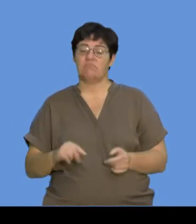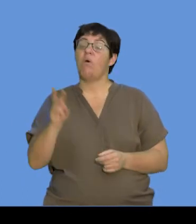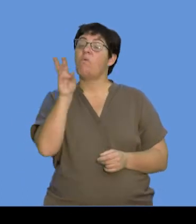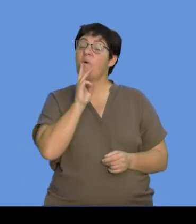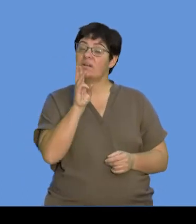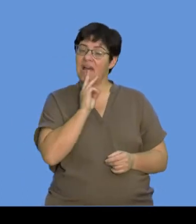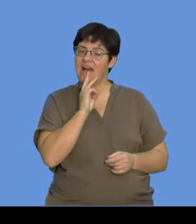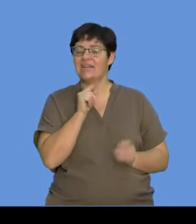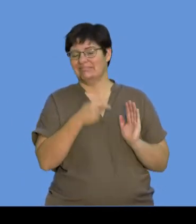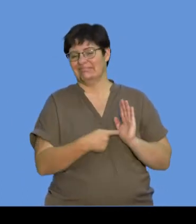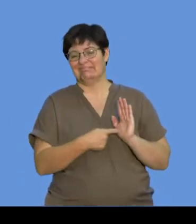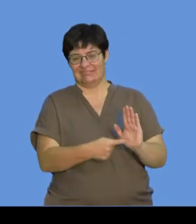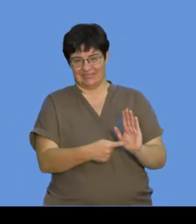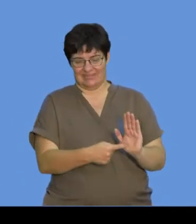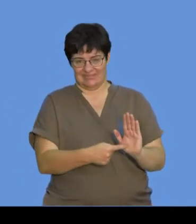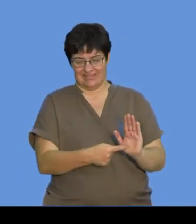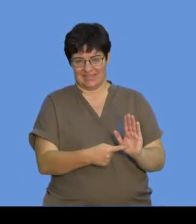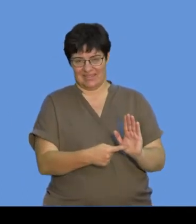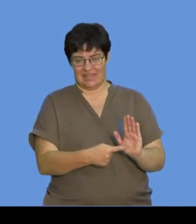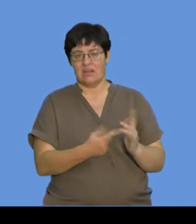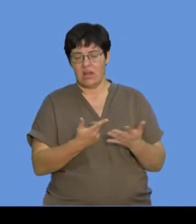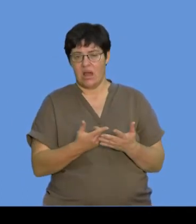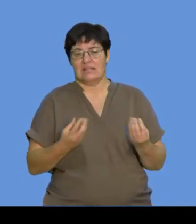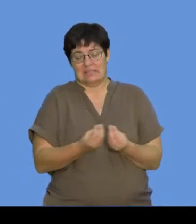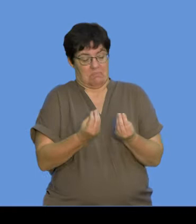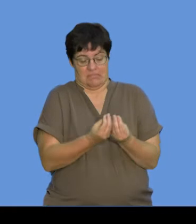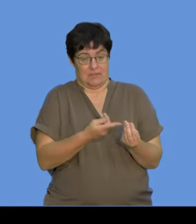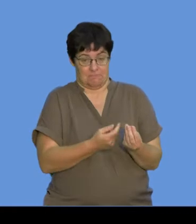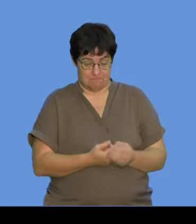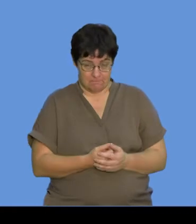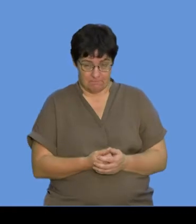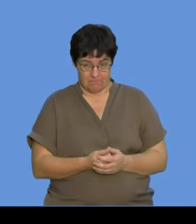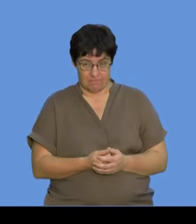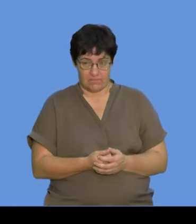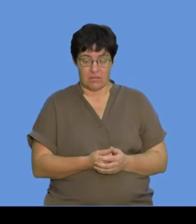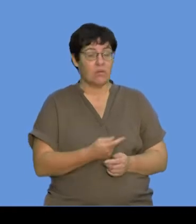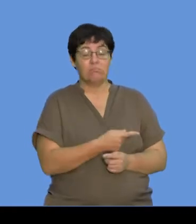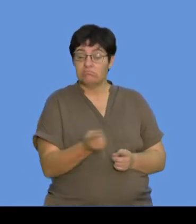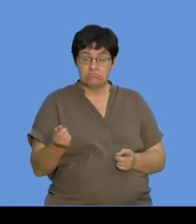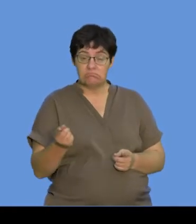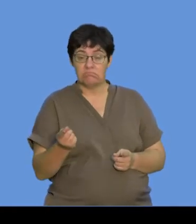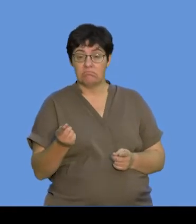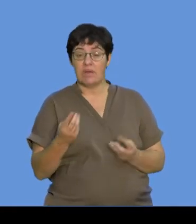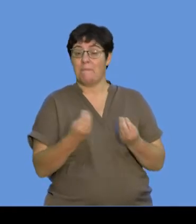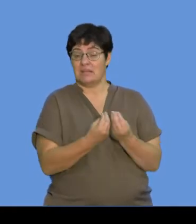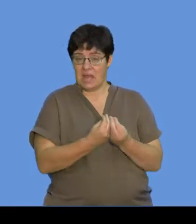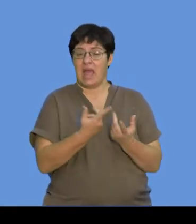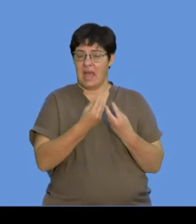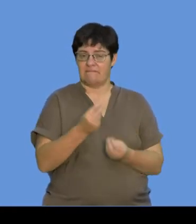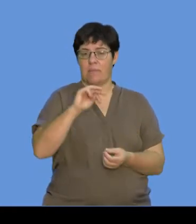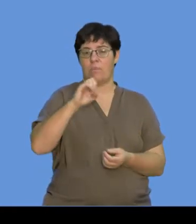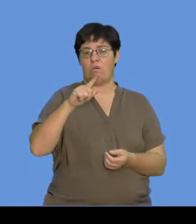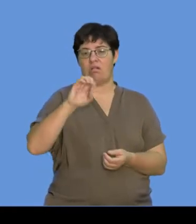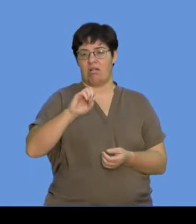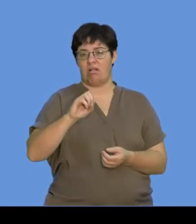as a sample of substance. Okay, so it says all forms of matter consist of small particles.